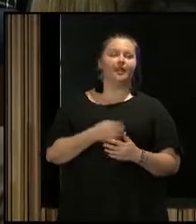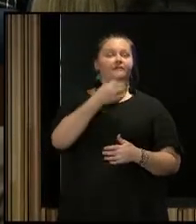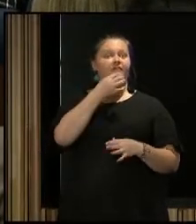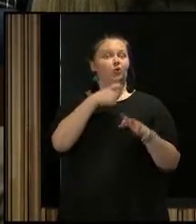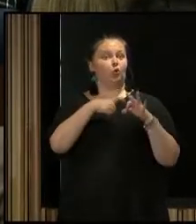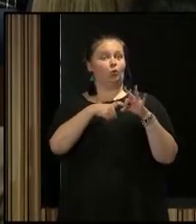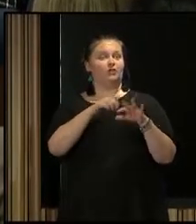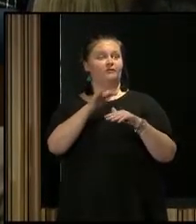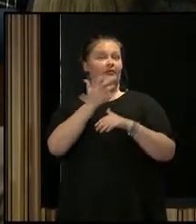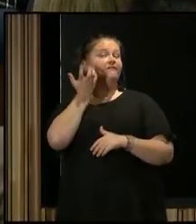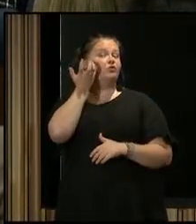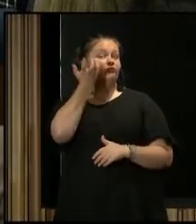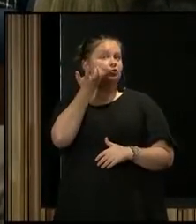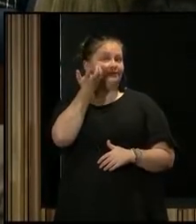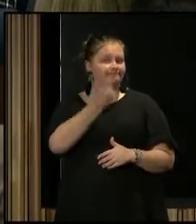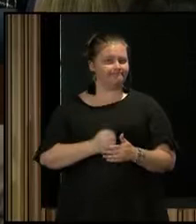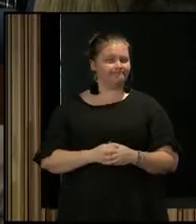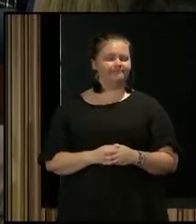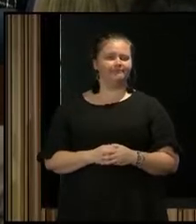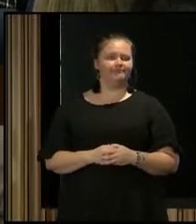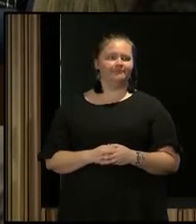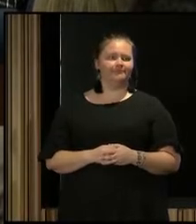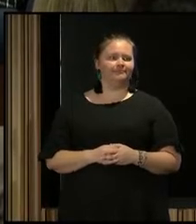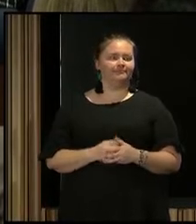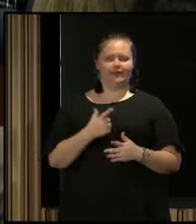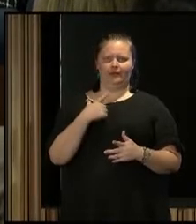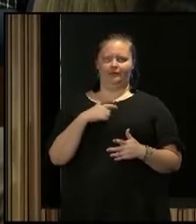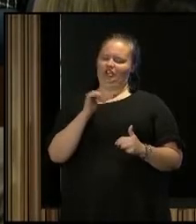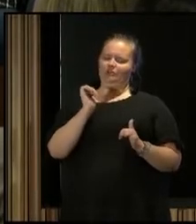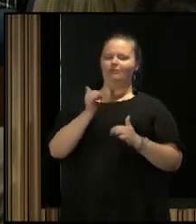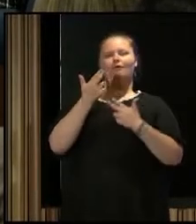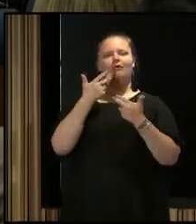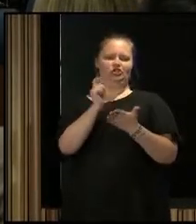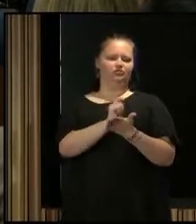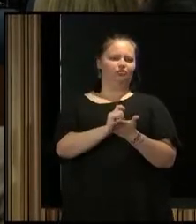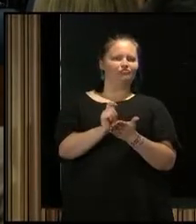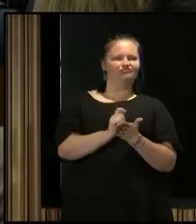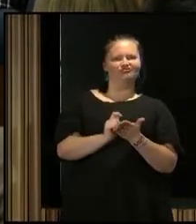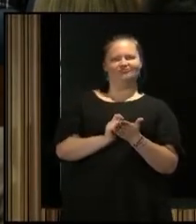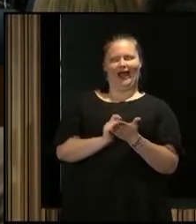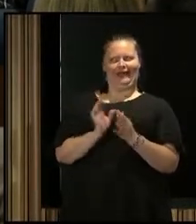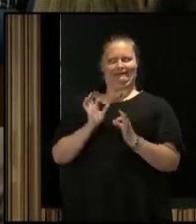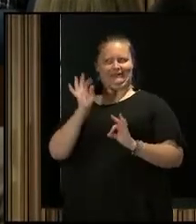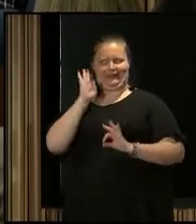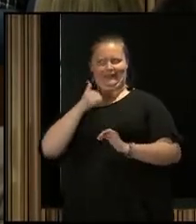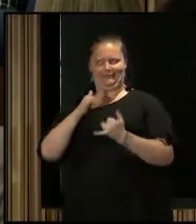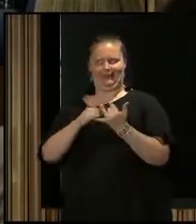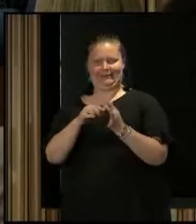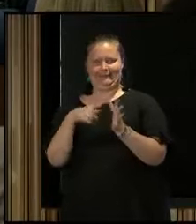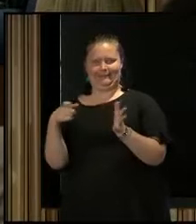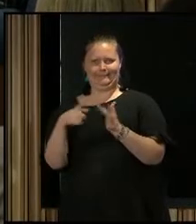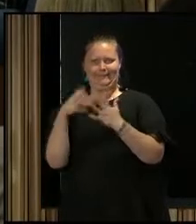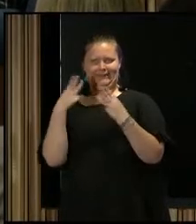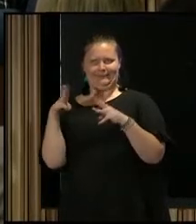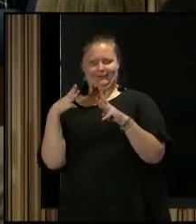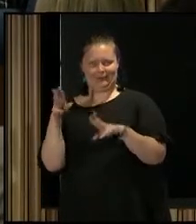the future now. So being as an accomplished songwriter as you are, there they plans didn't hear in the my future. Space music. But yeah, well,